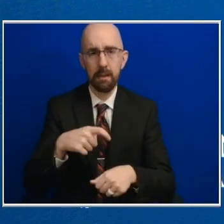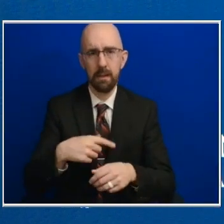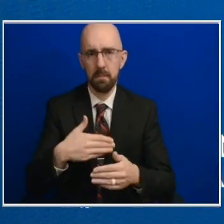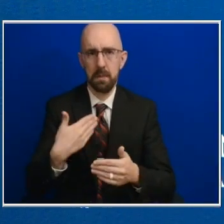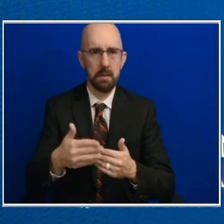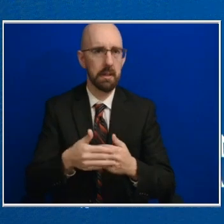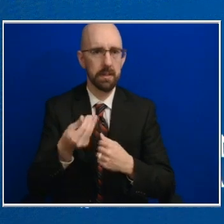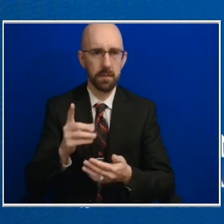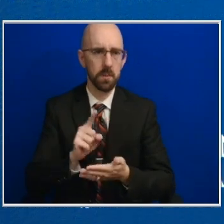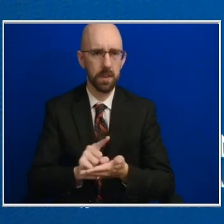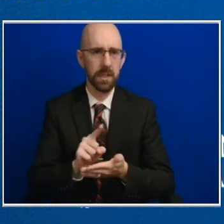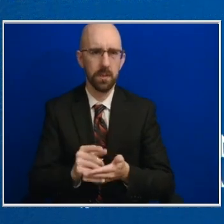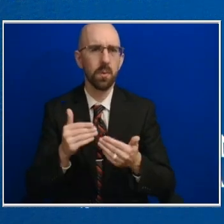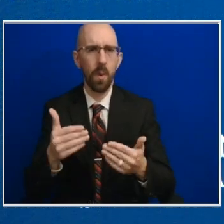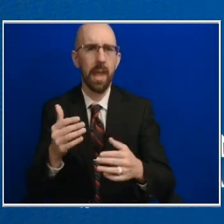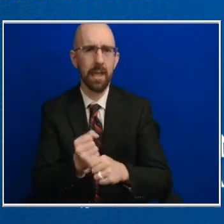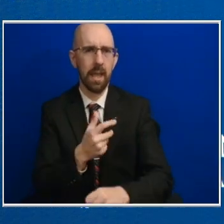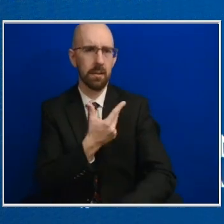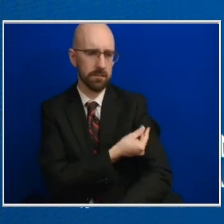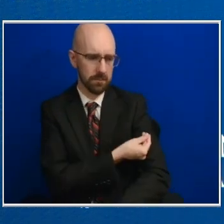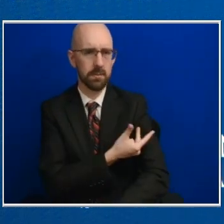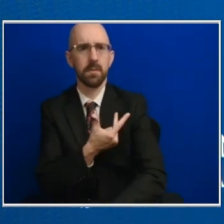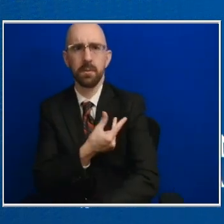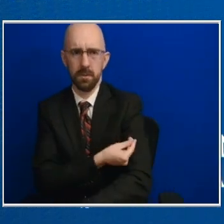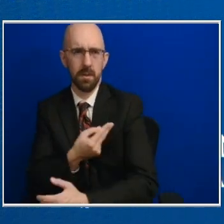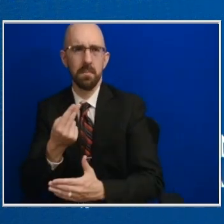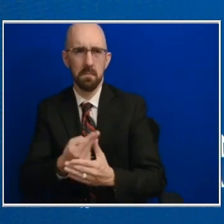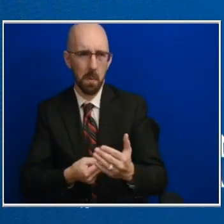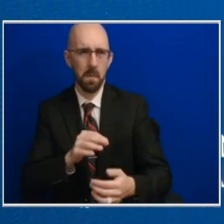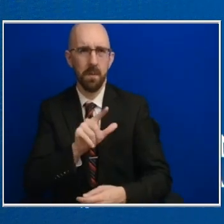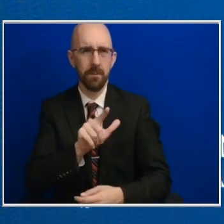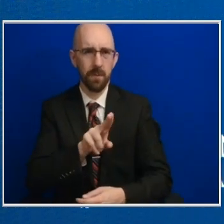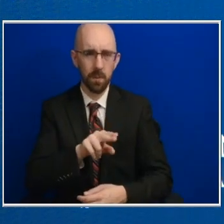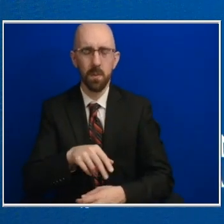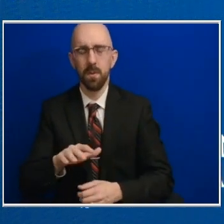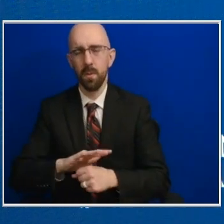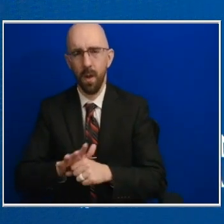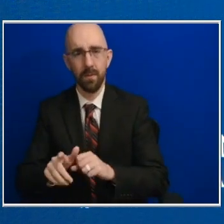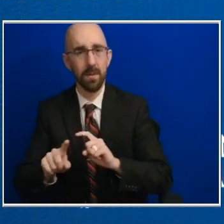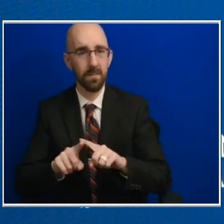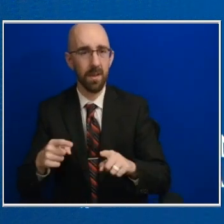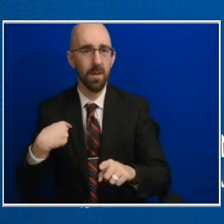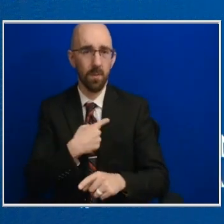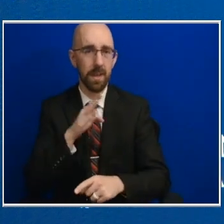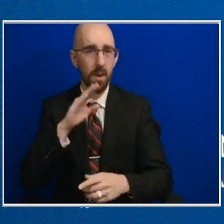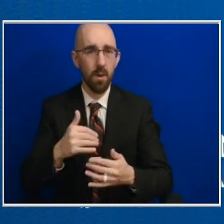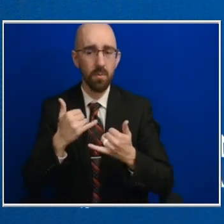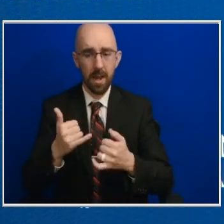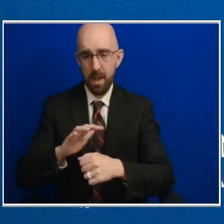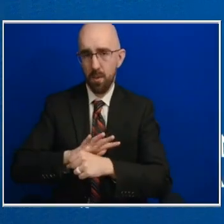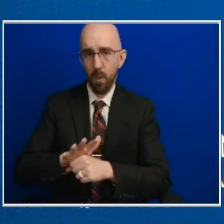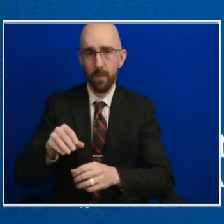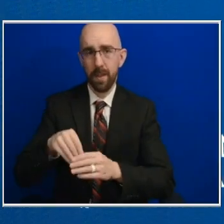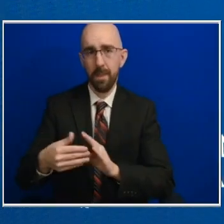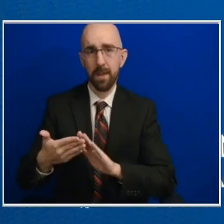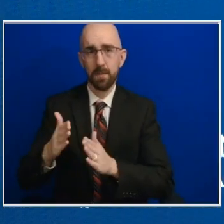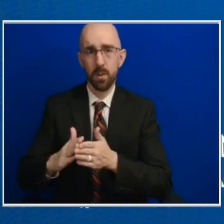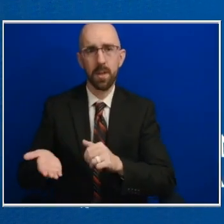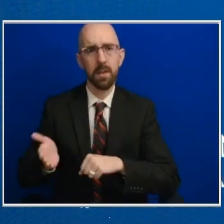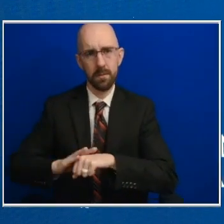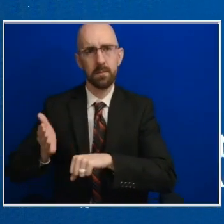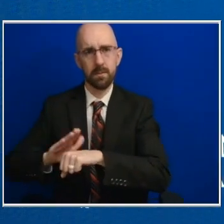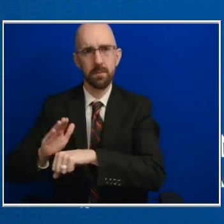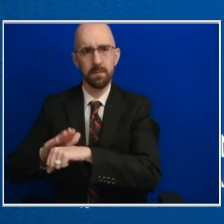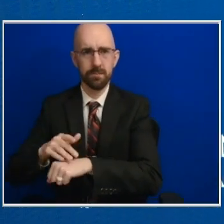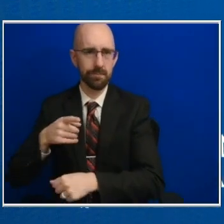ahead and get them both. But right now we know, as Dr. Stites said, COVID in our community is increasing. I'm sure we've all known people with it